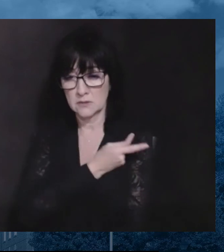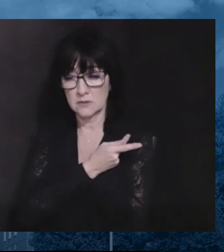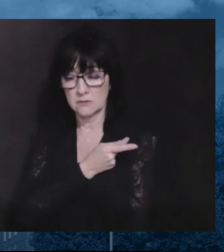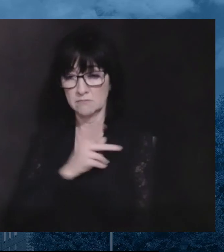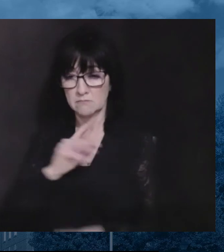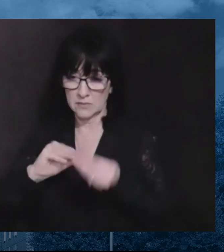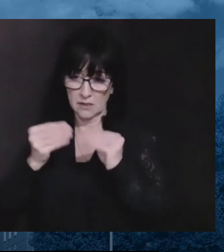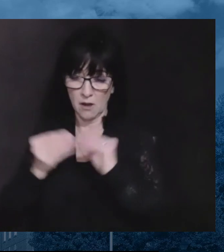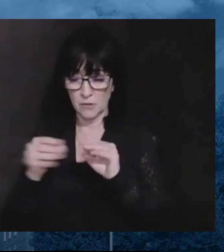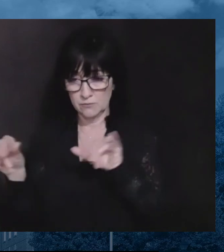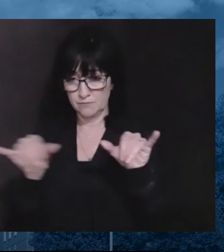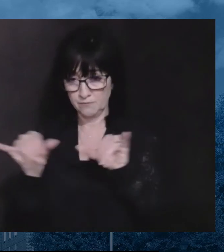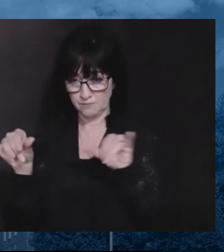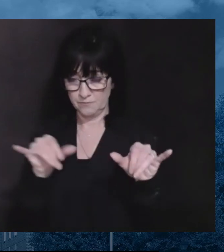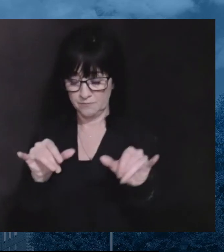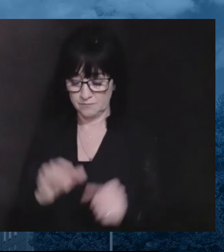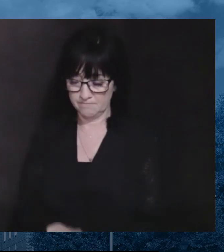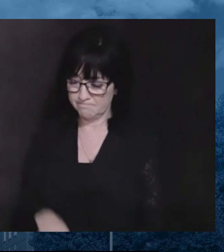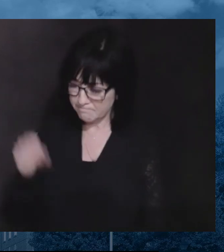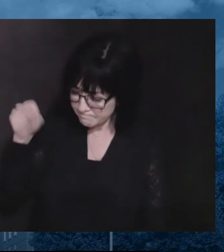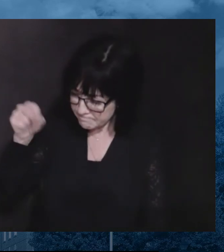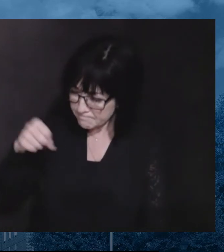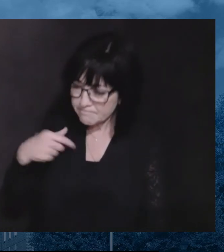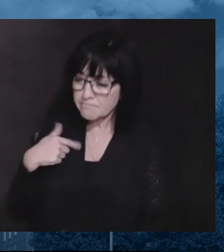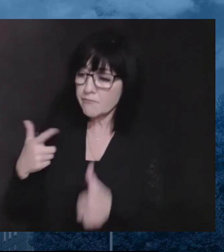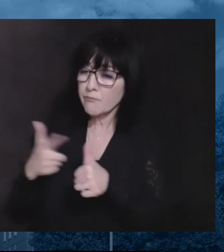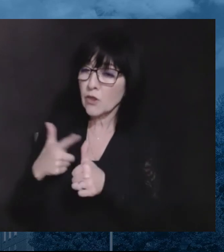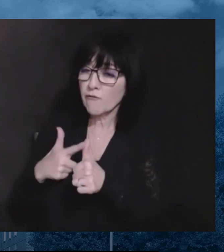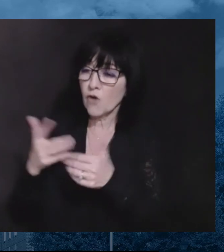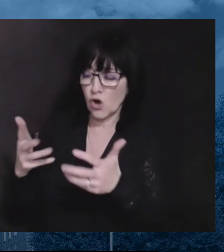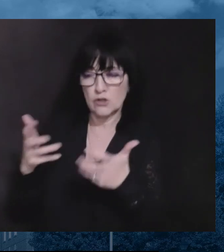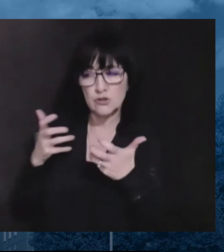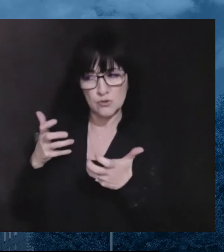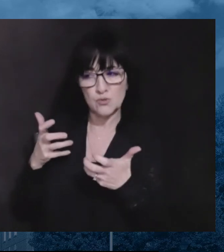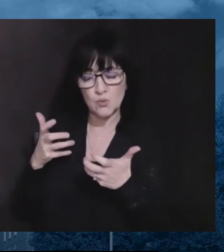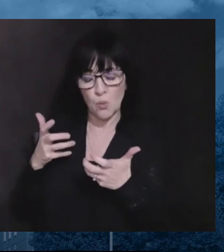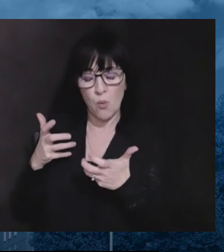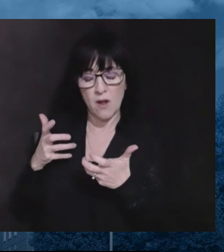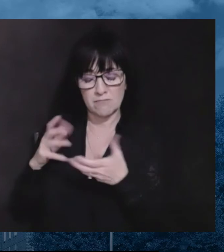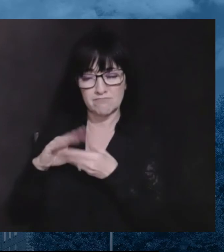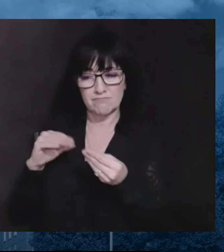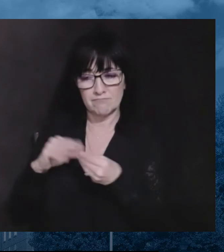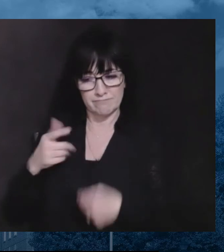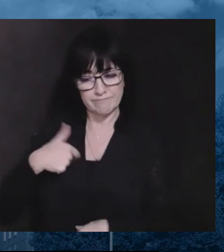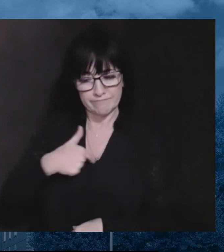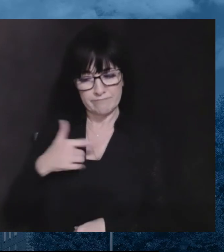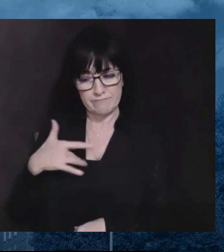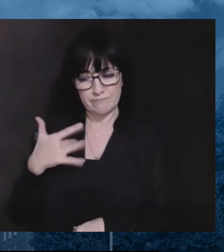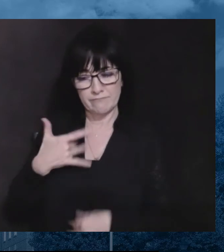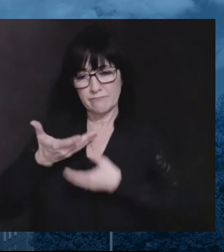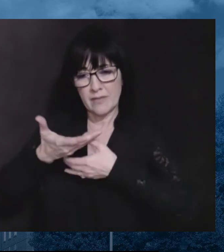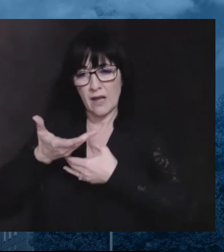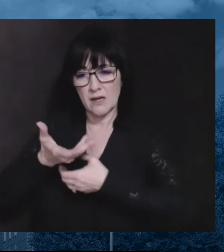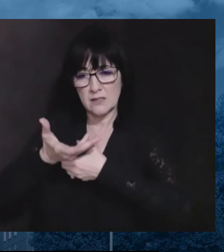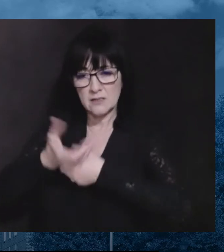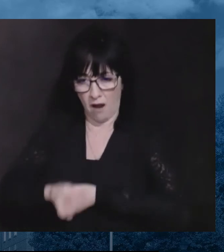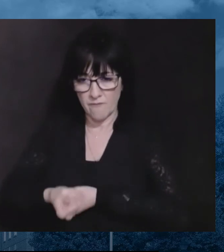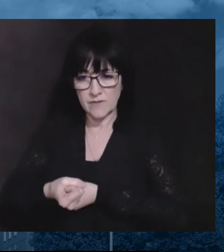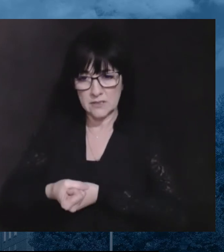I want to say that we're also very confident that the pieces of the infrastructure